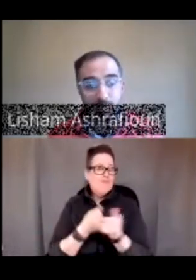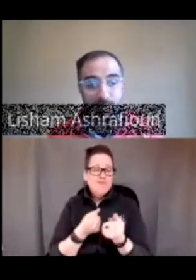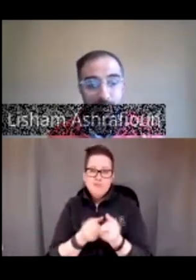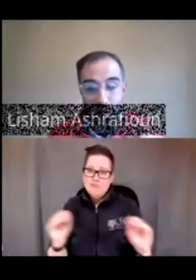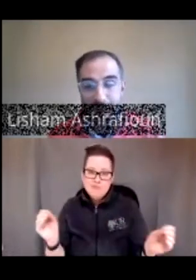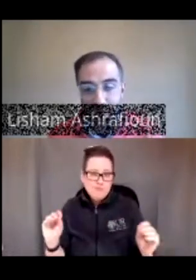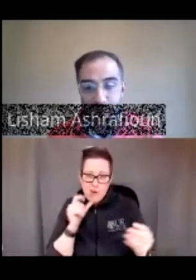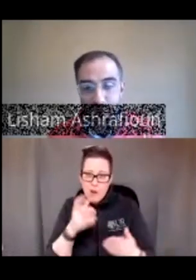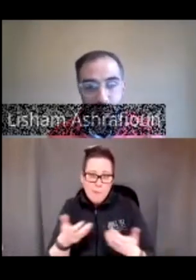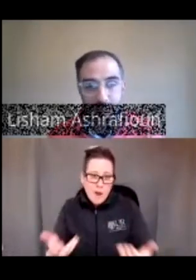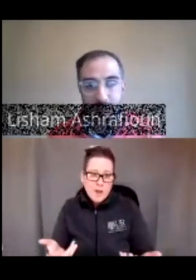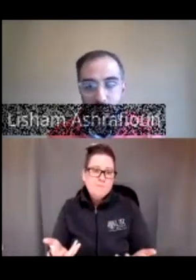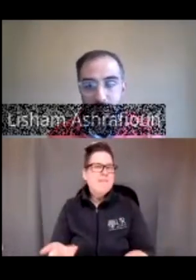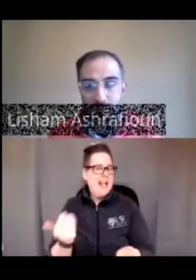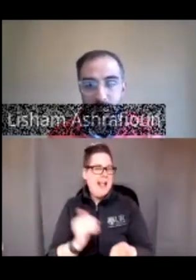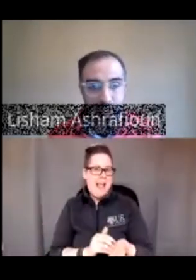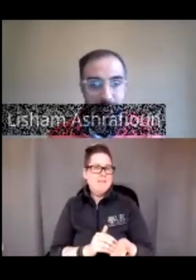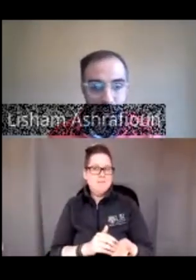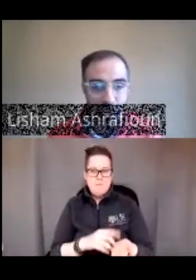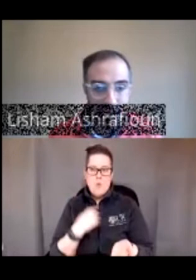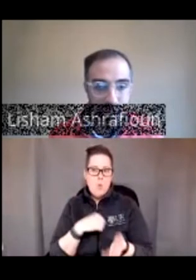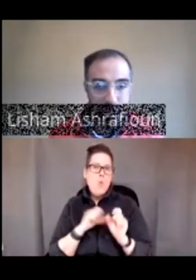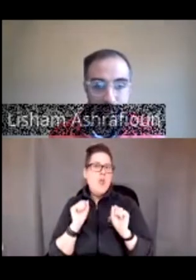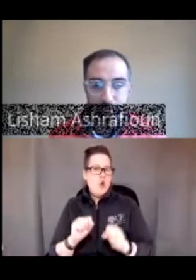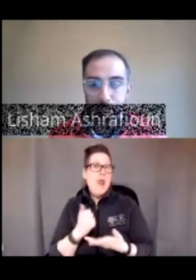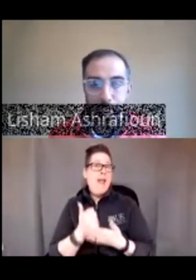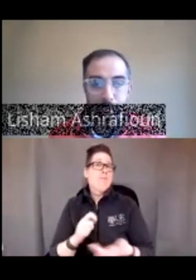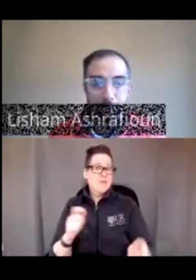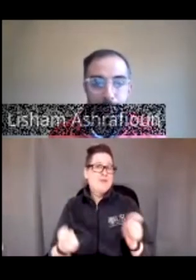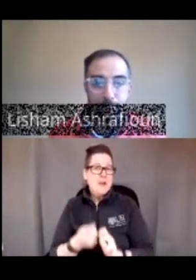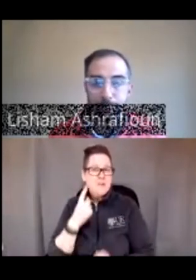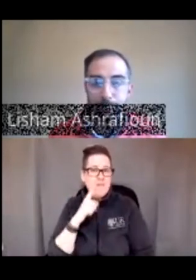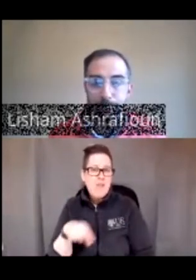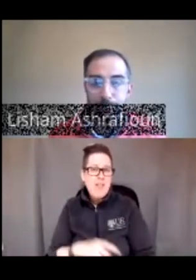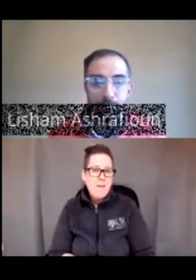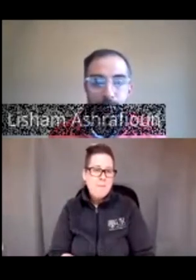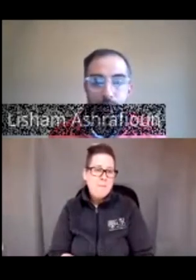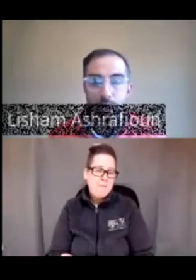So, again, there's something that we can potentially change here.